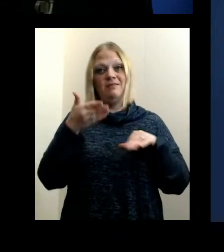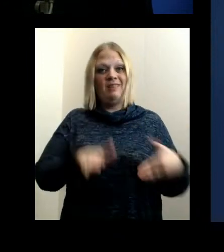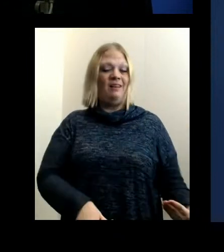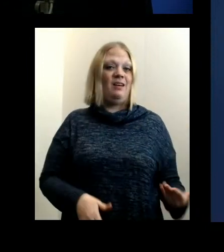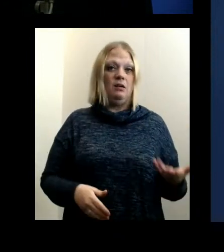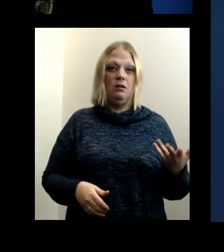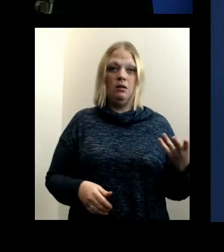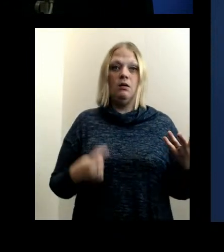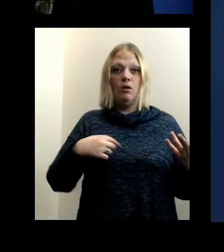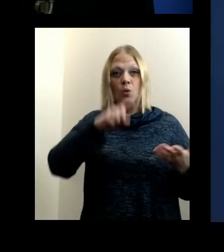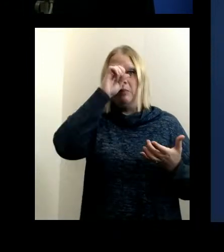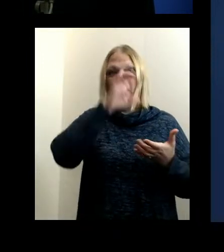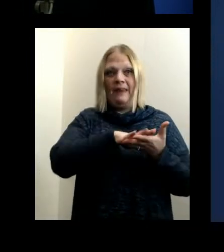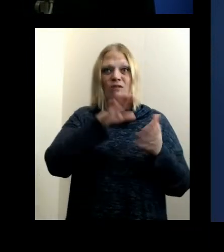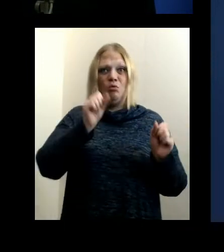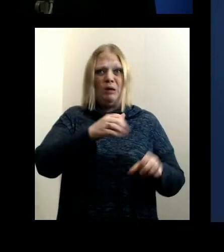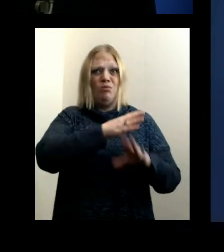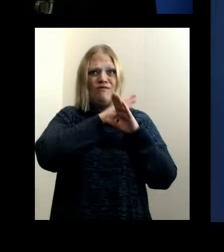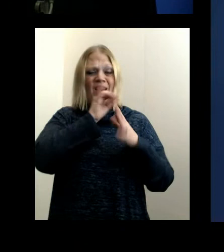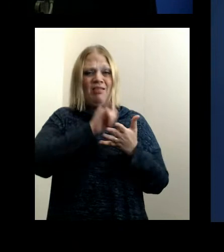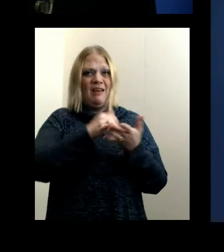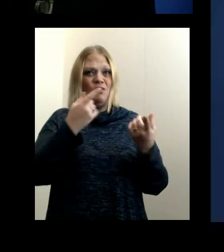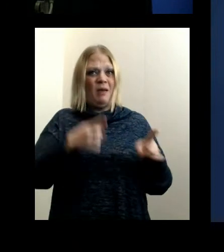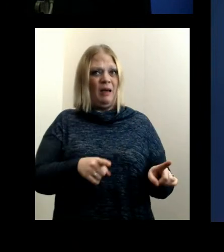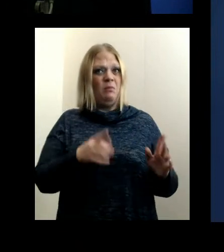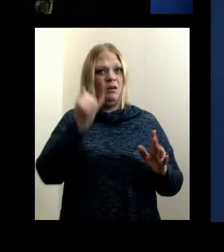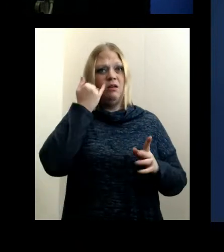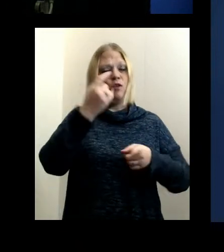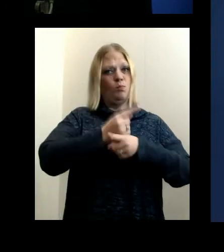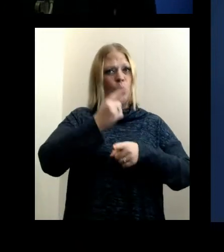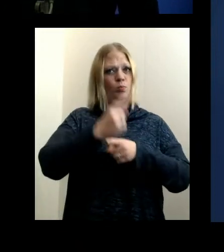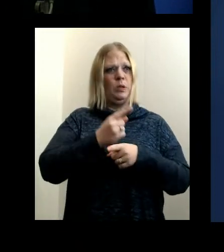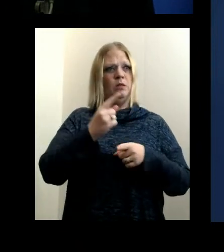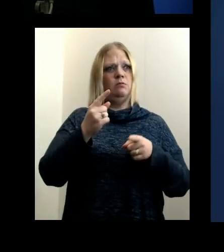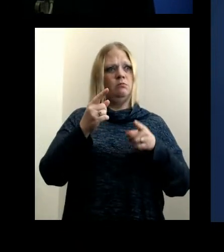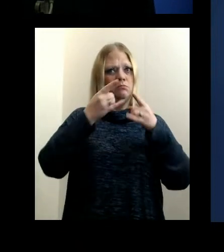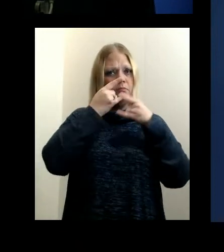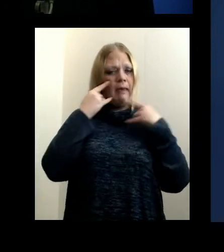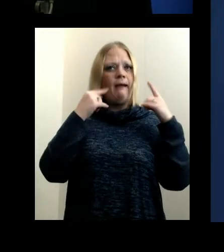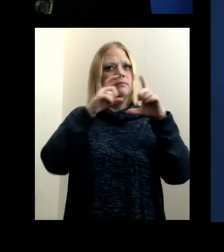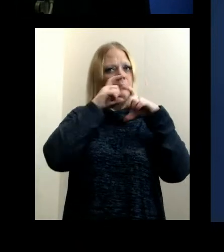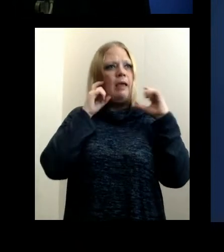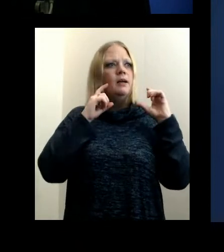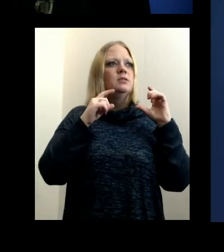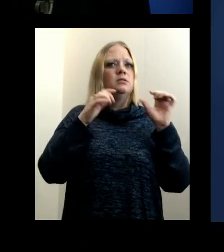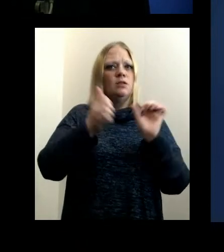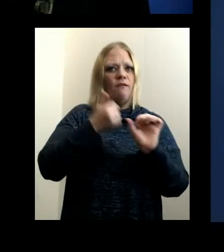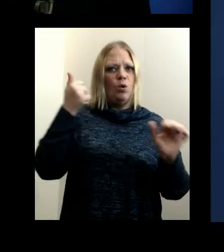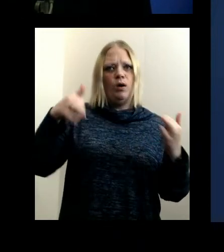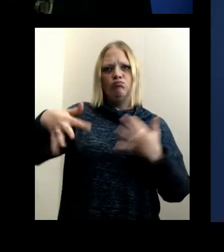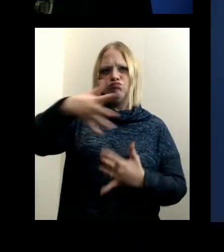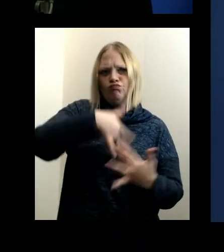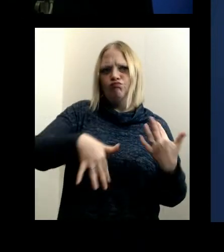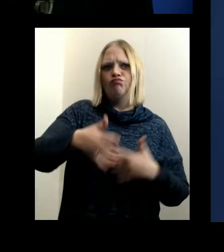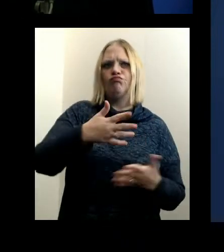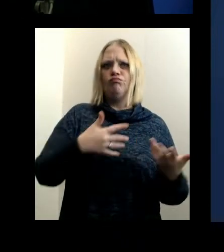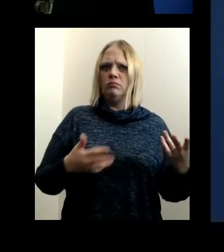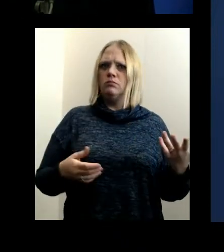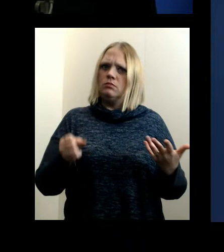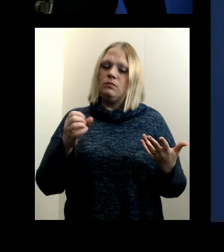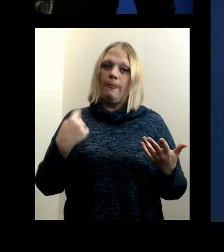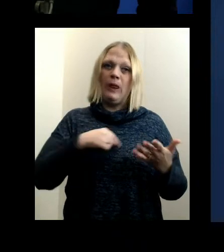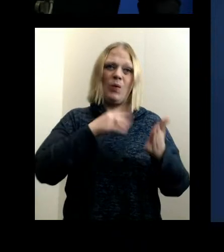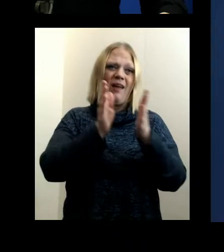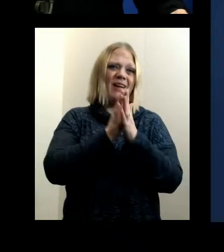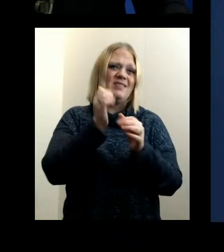And we do believe that these are preventable by taking appropriate measures, wearing masks, avoiding larger social gatherings. So we're just